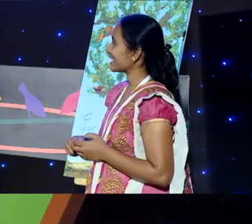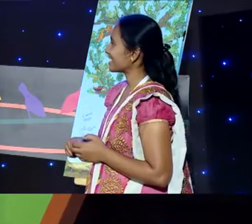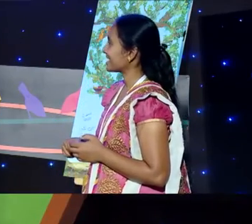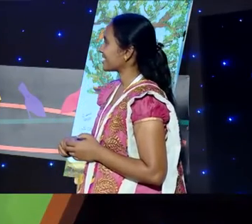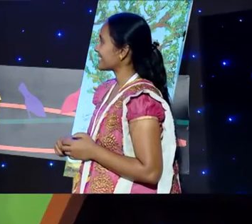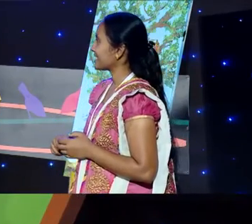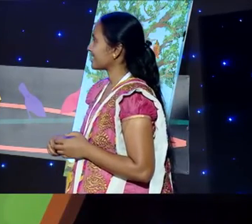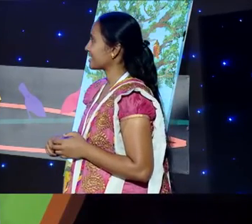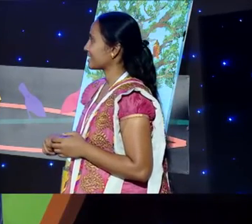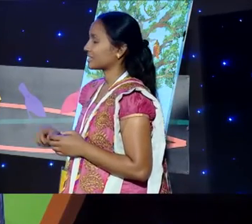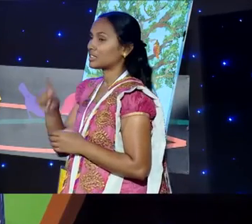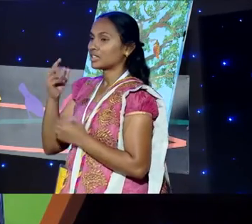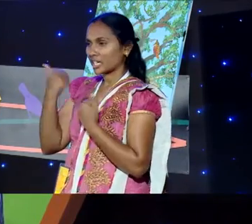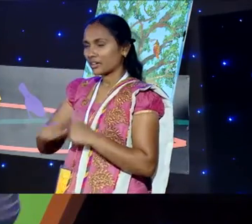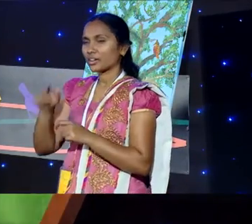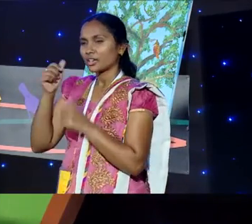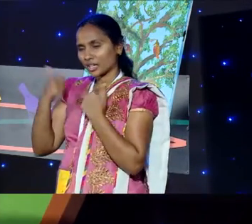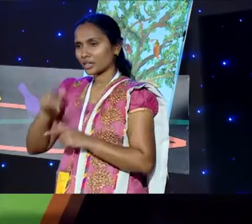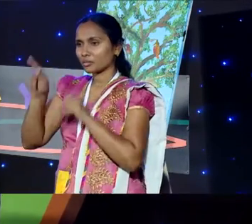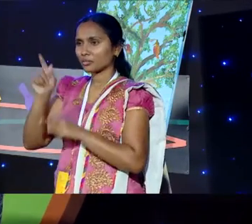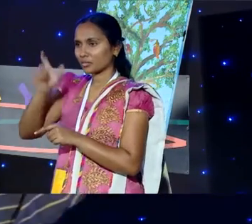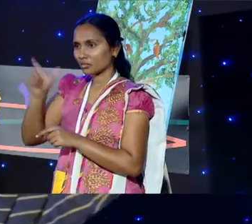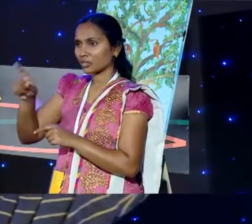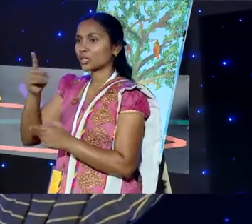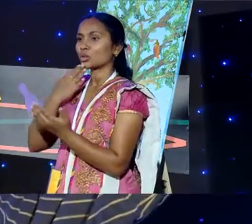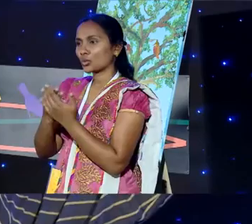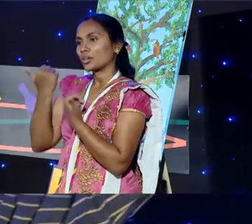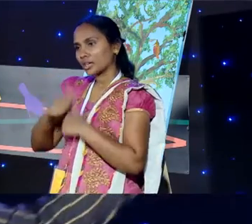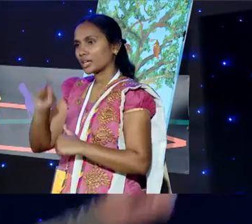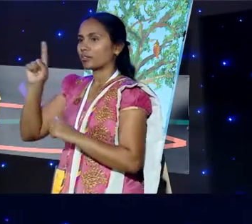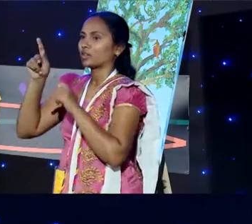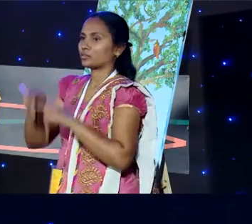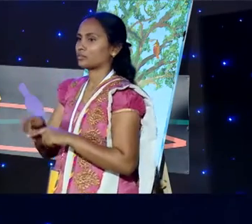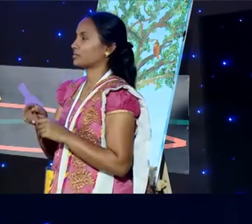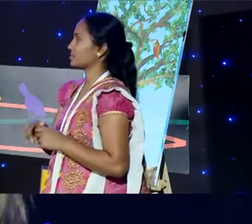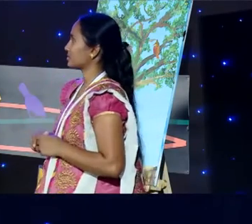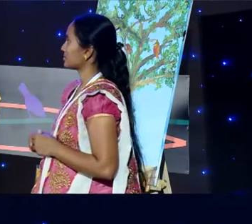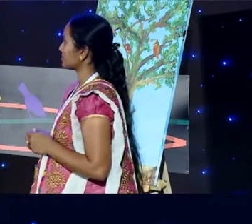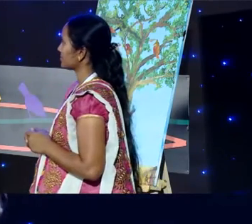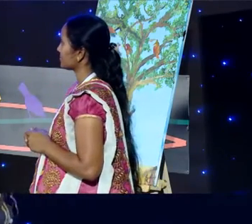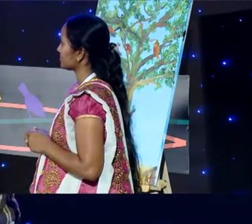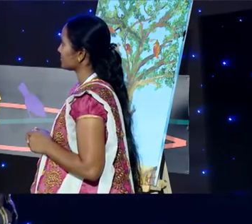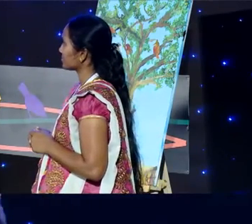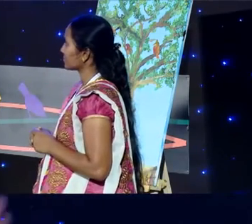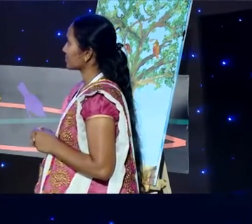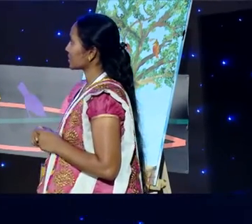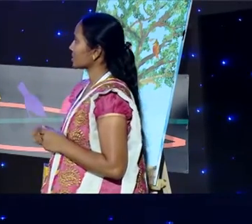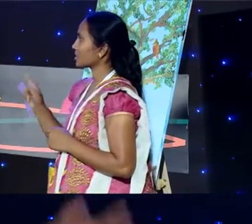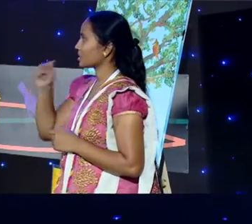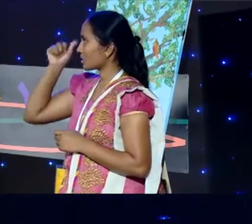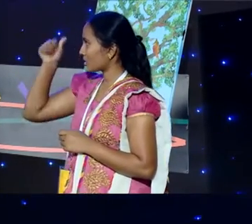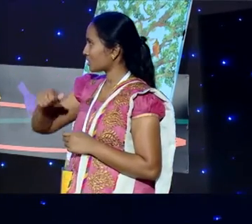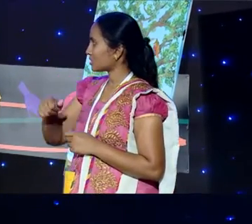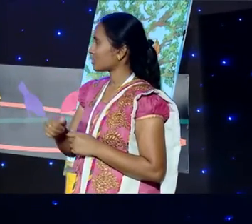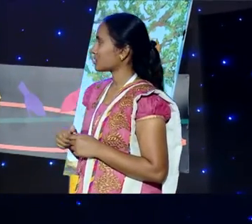everyone is good at something. This is Firoz's son, who actually ended up changing his life. He's on the autism spectrum. Firoz